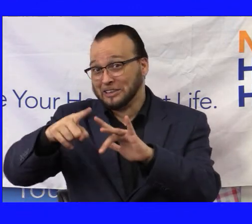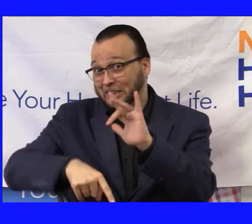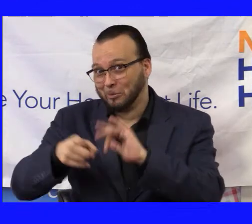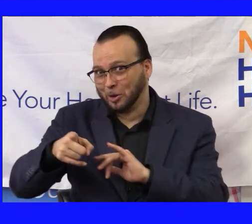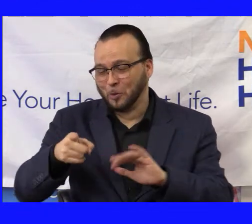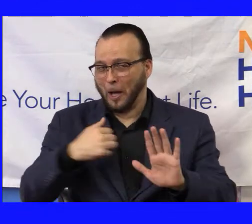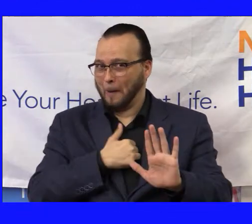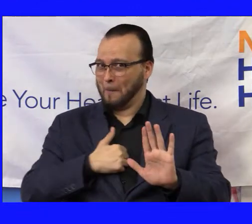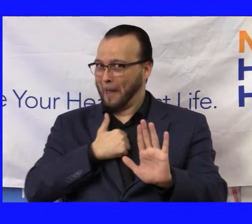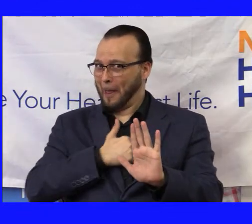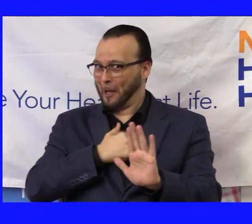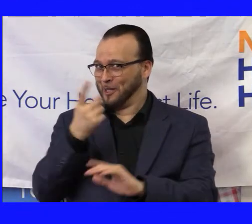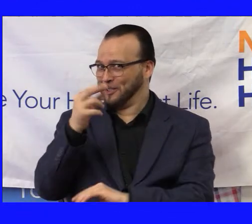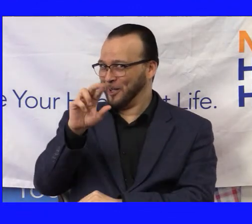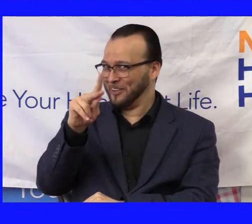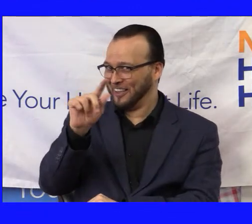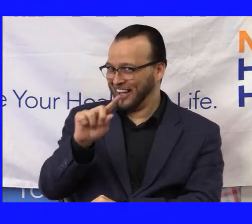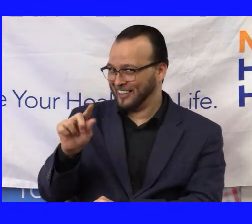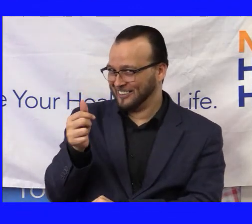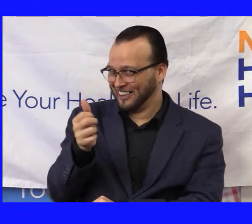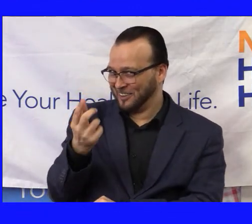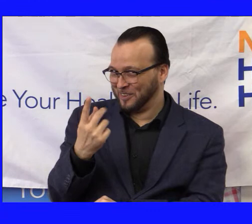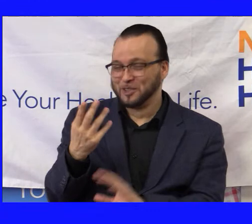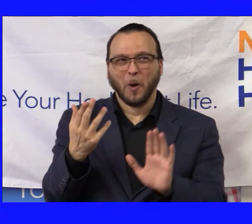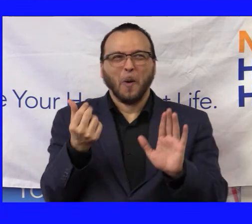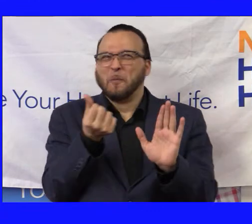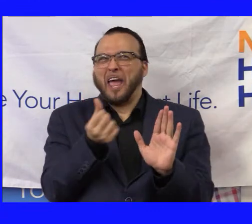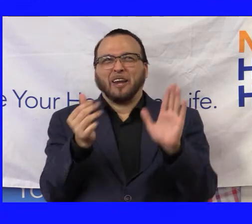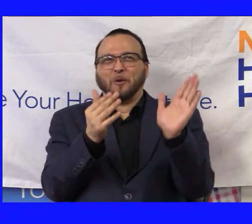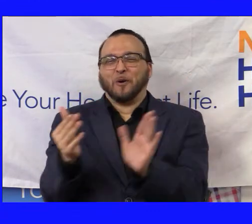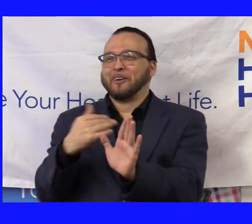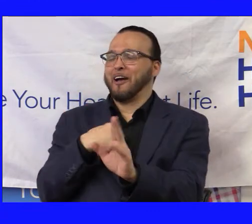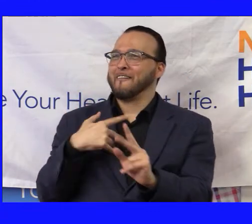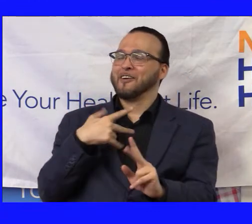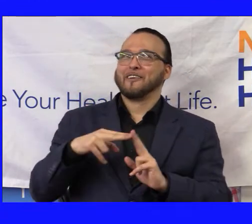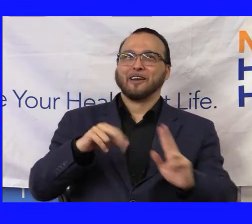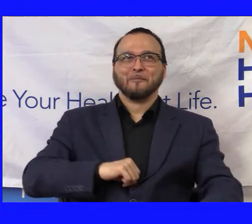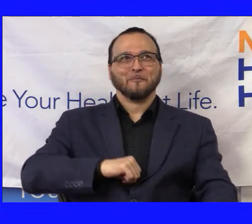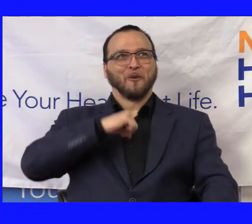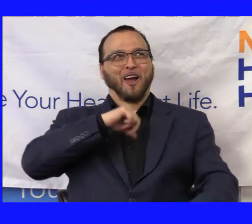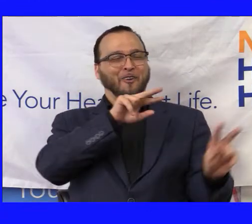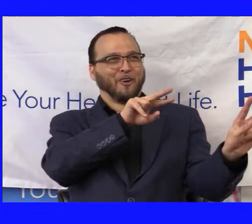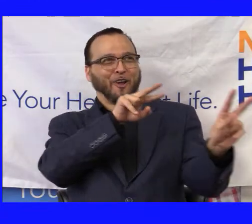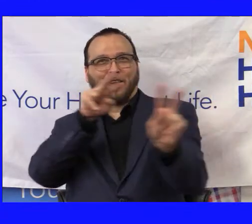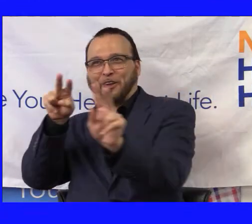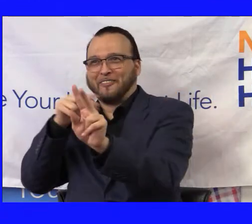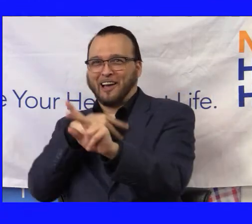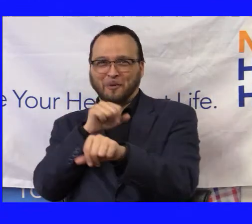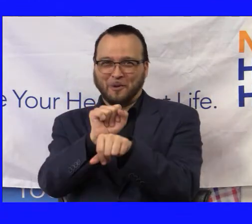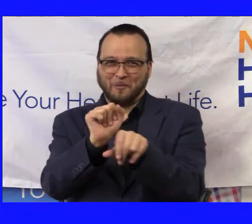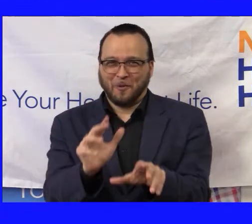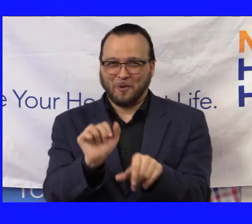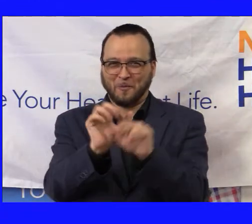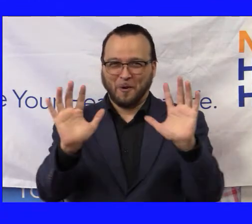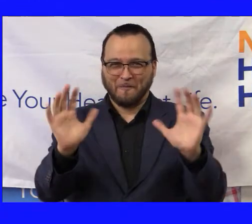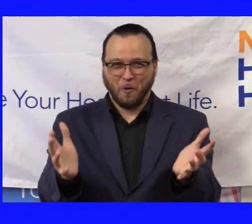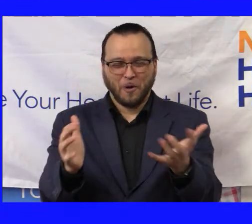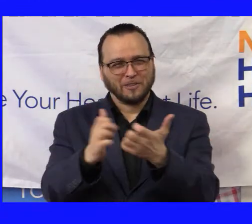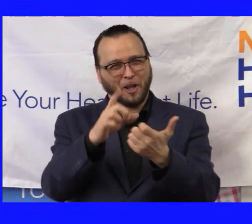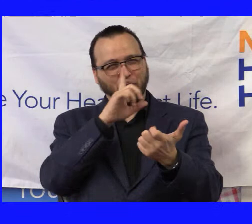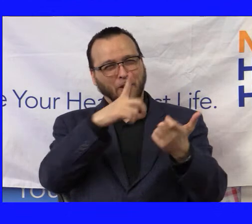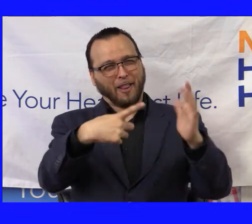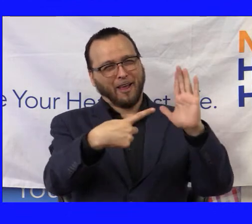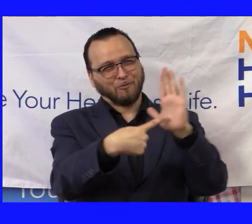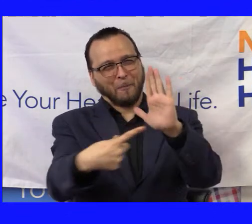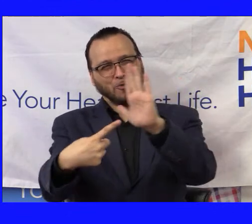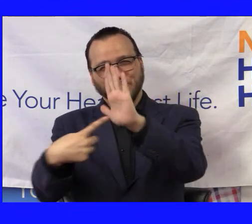Katz, do you have any question? Any order is good. No, I just feel very proud looking at our employee workforce and how